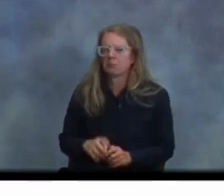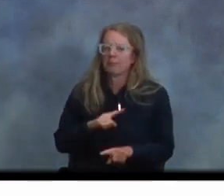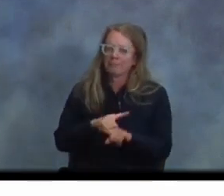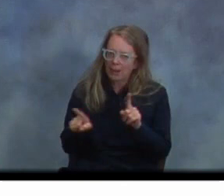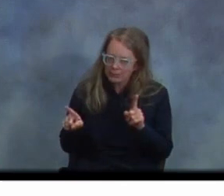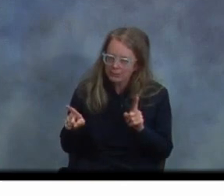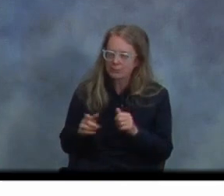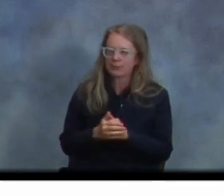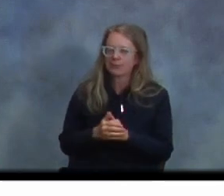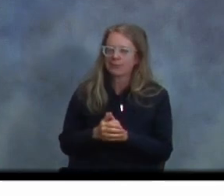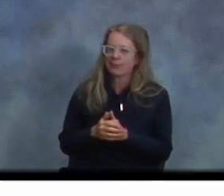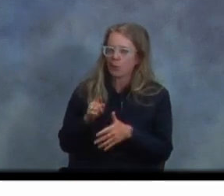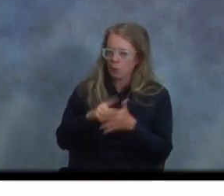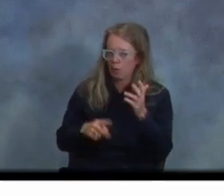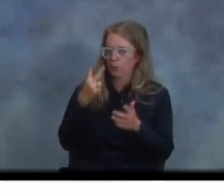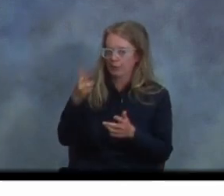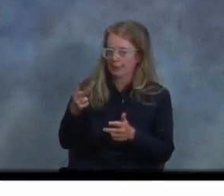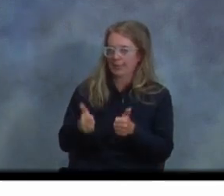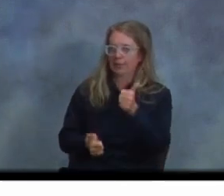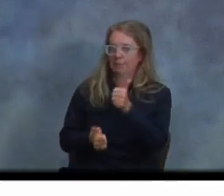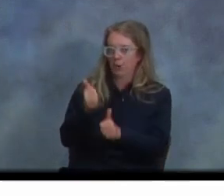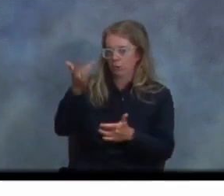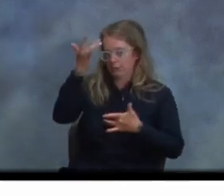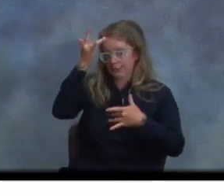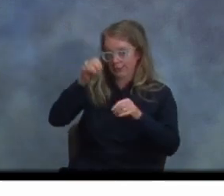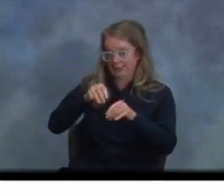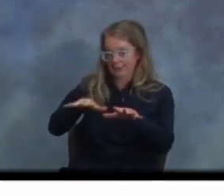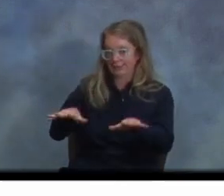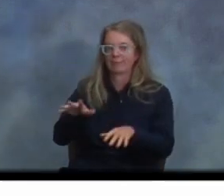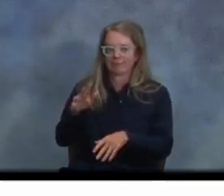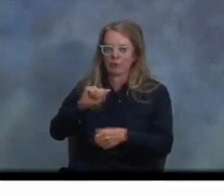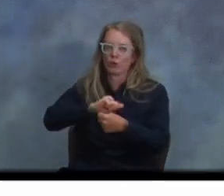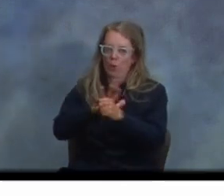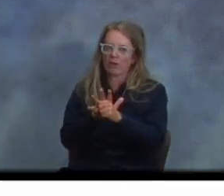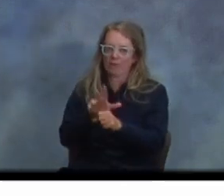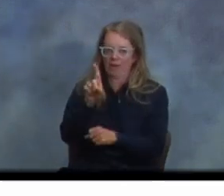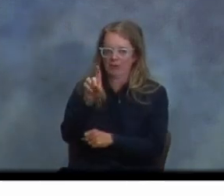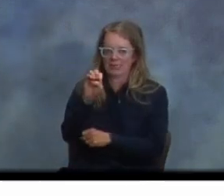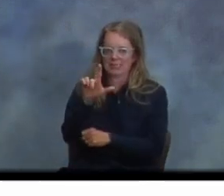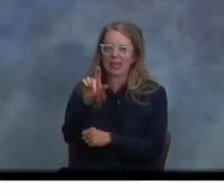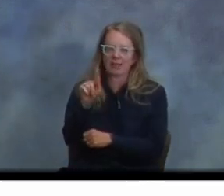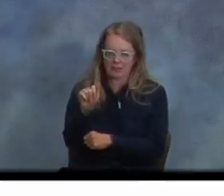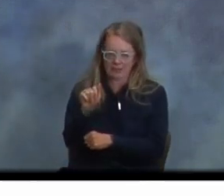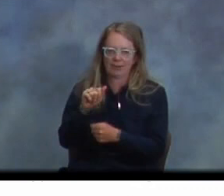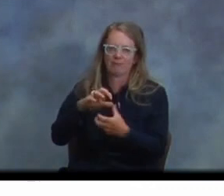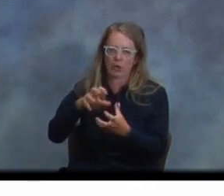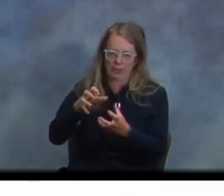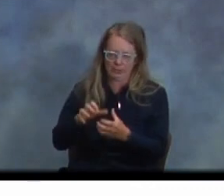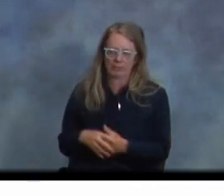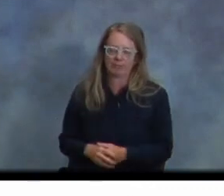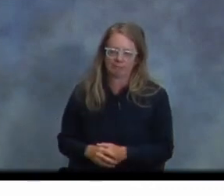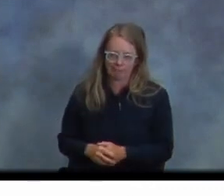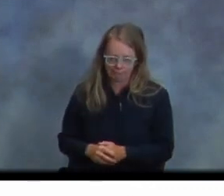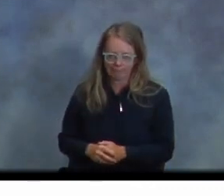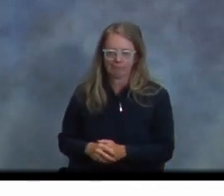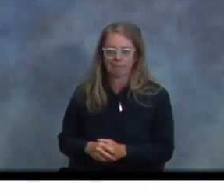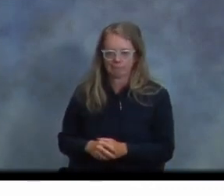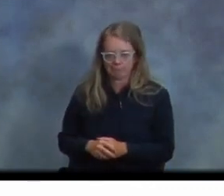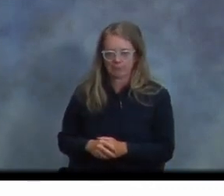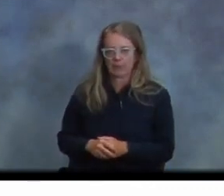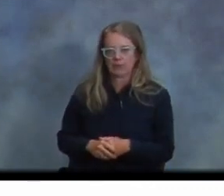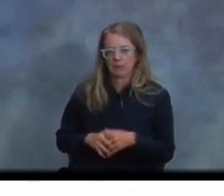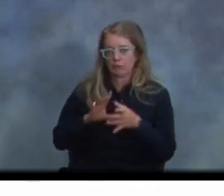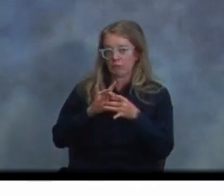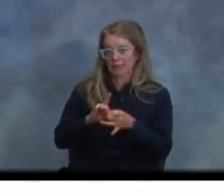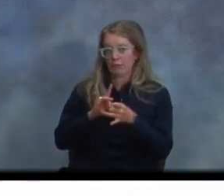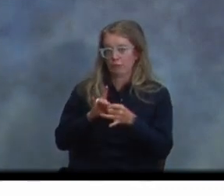overwhelmingly, what is circulating right now is Delta variant of the novel coronavirus. And so in terms of